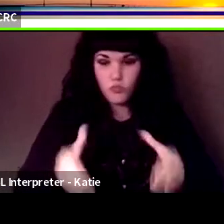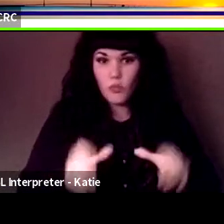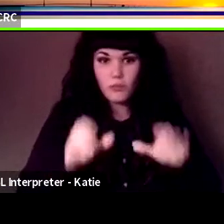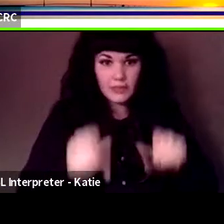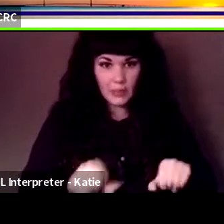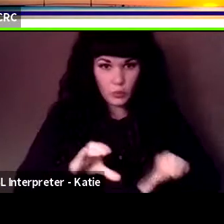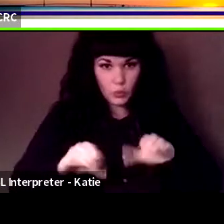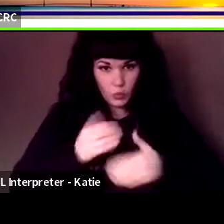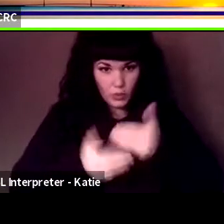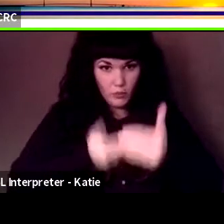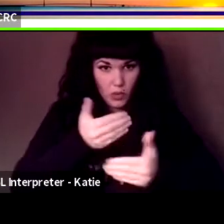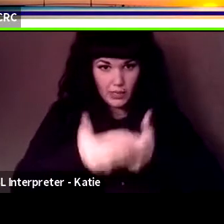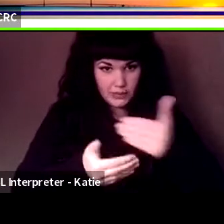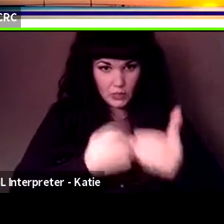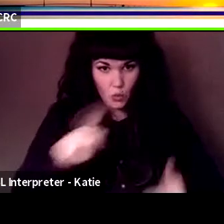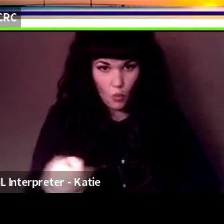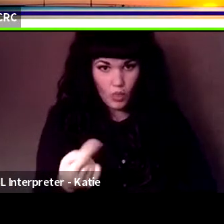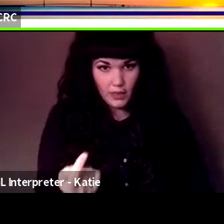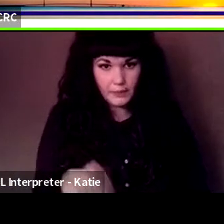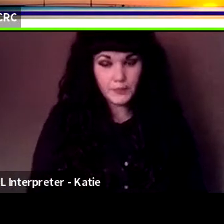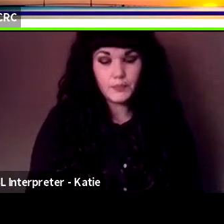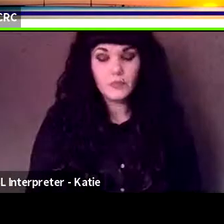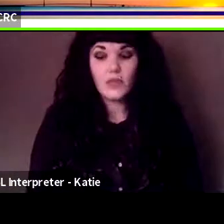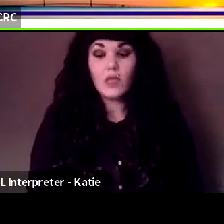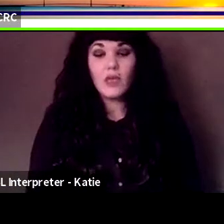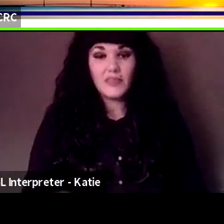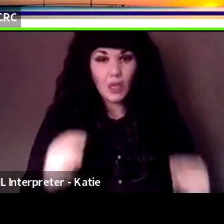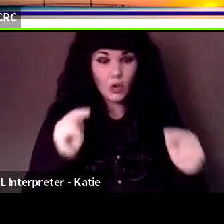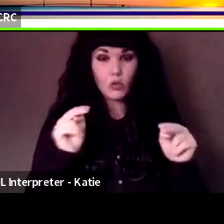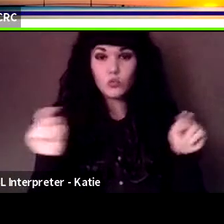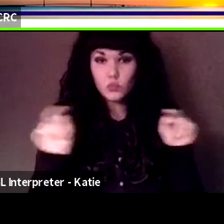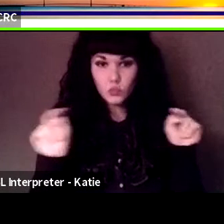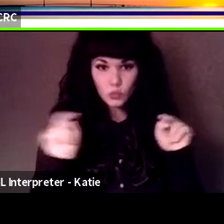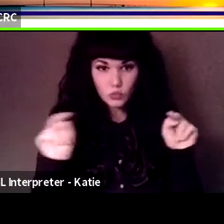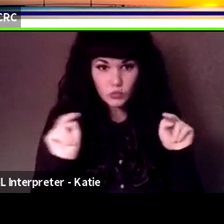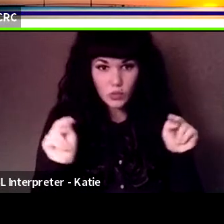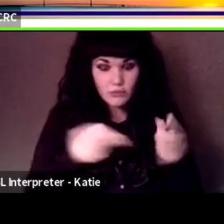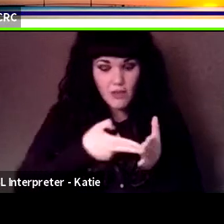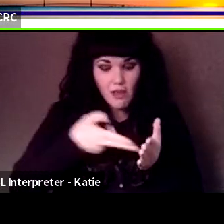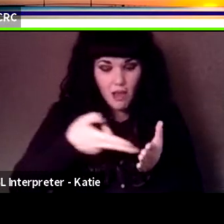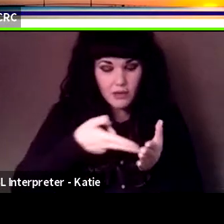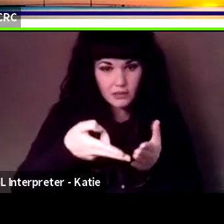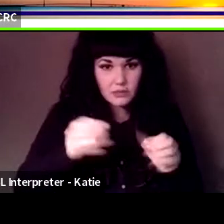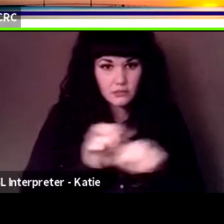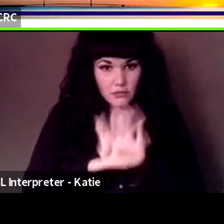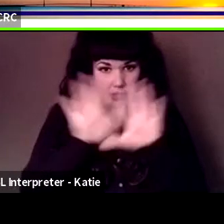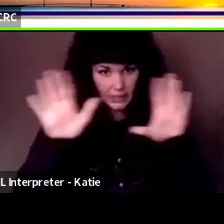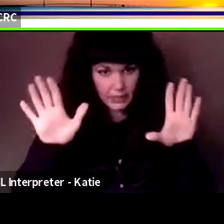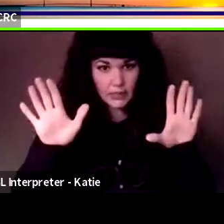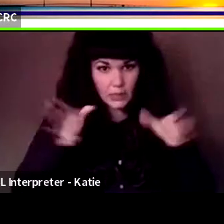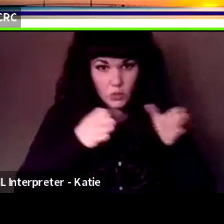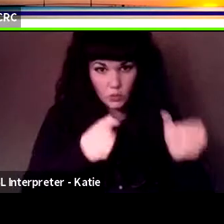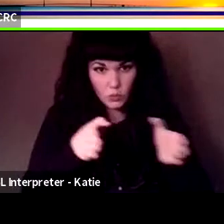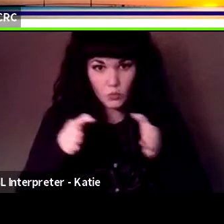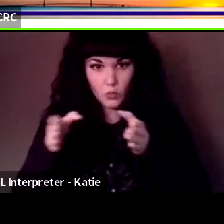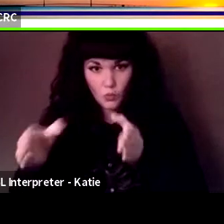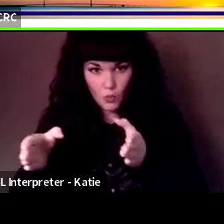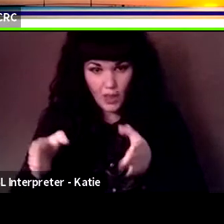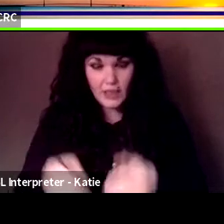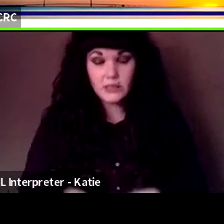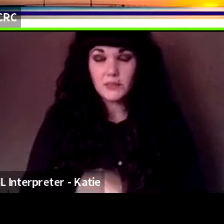process. They operate in an impartial and transparent manner that instills integrity in the redistricting